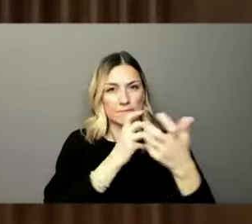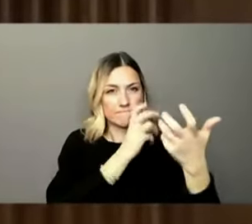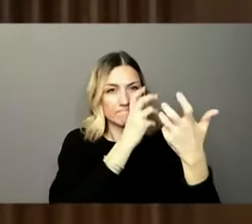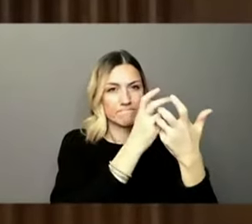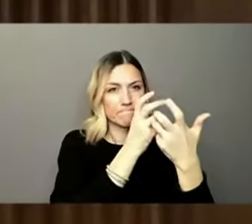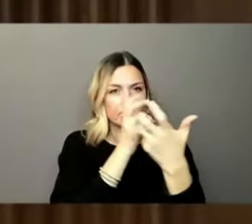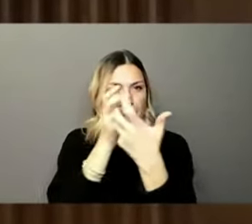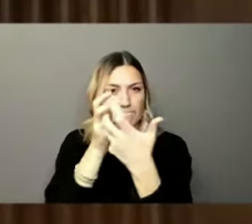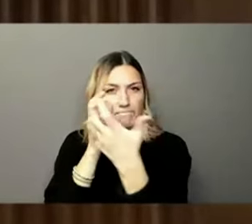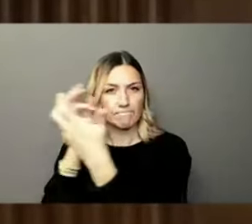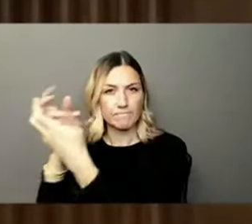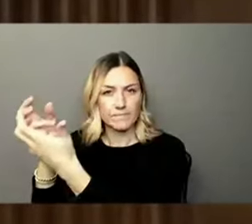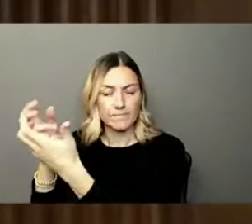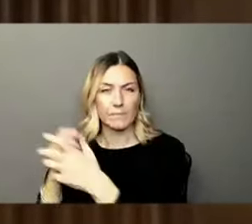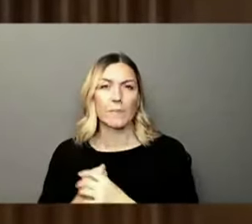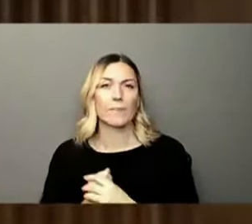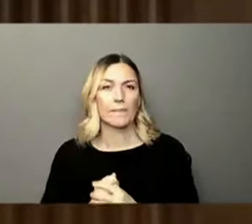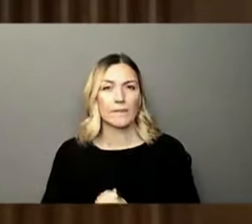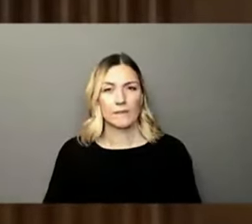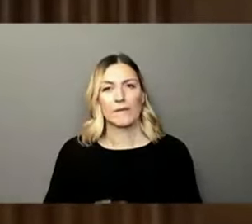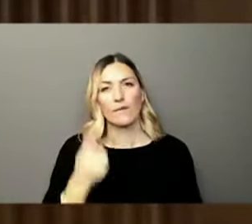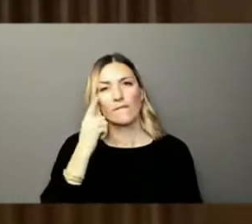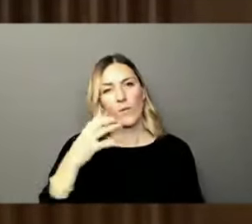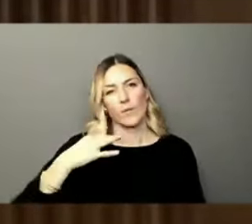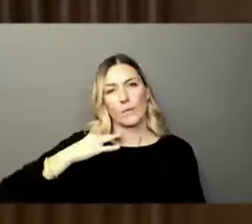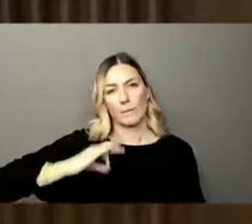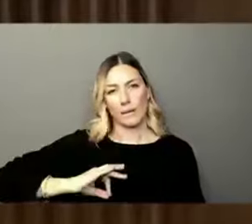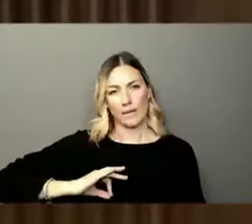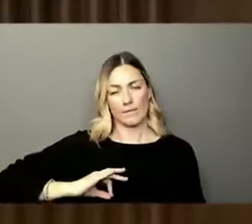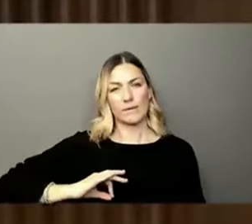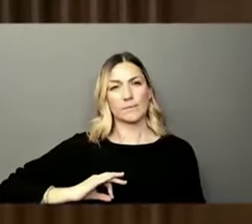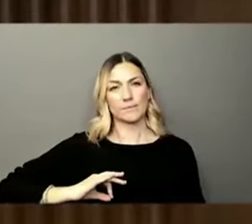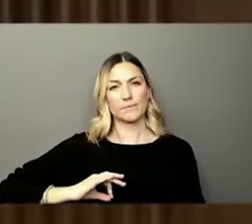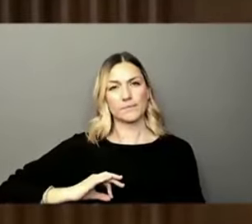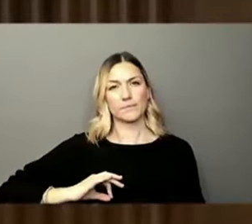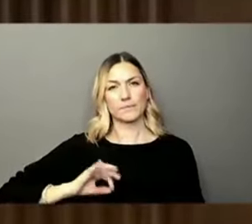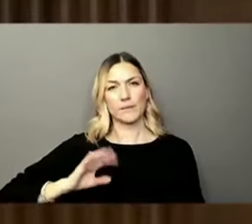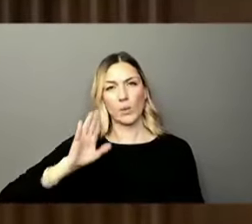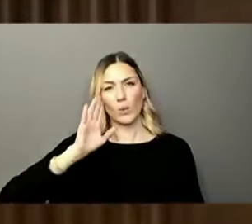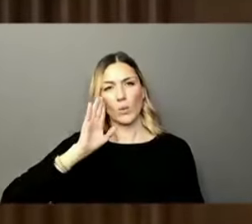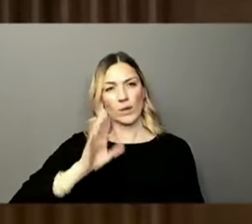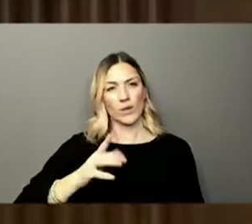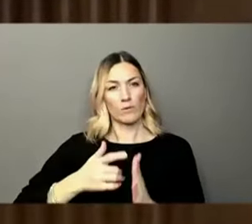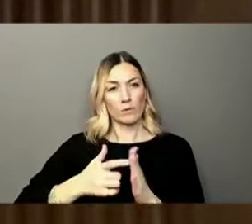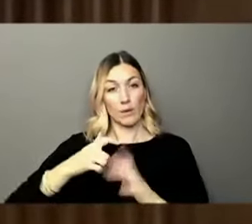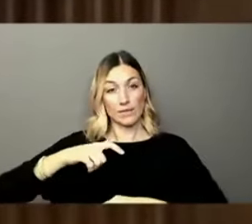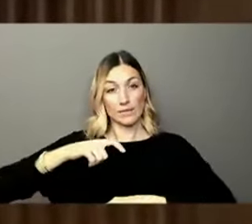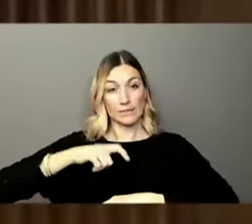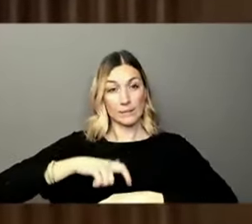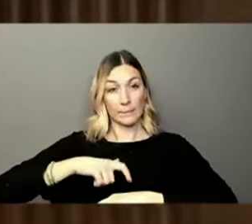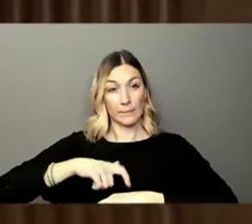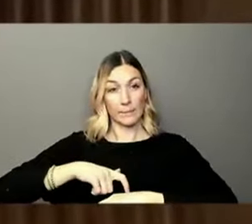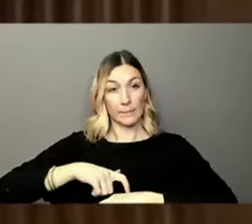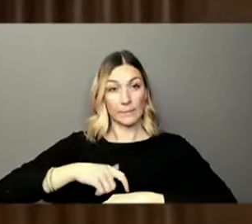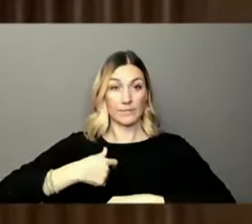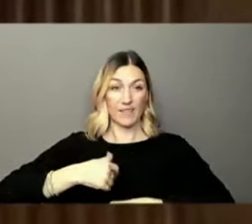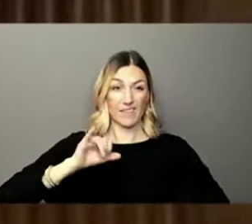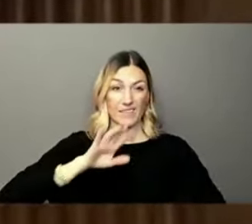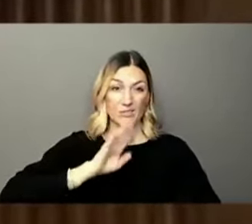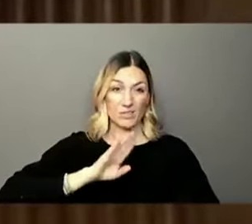population to see a benefit, is my feeling. That's going to take time, unfortunately, and that's what everyone is frustrated with.